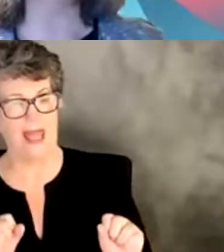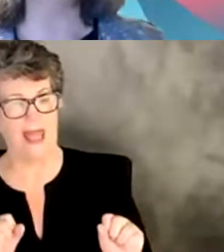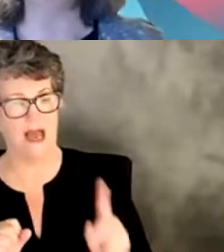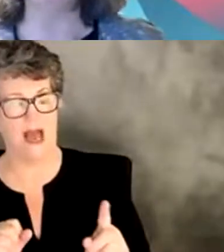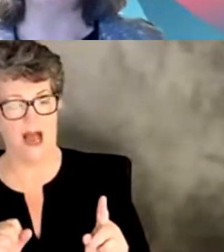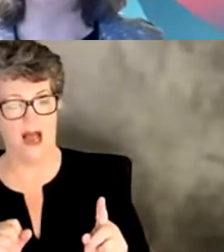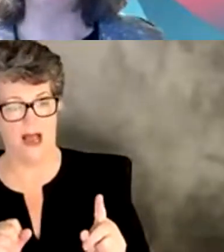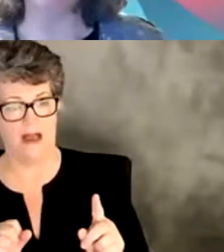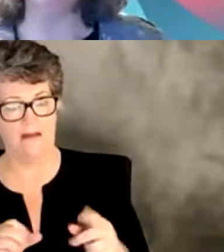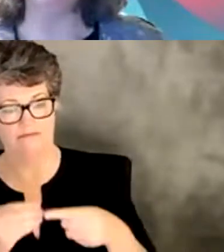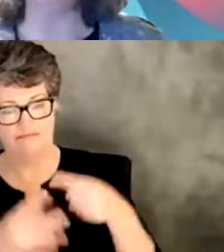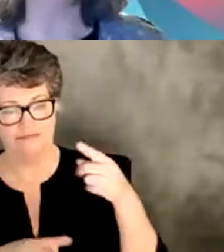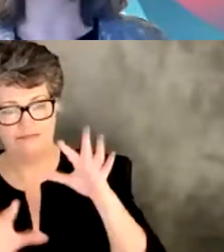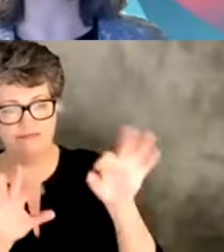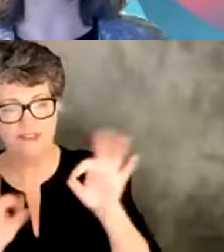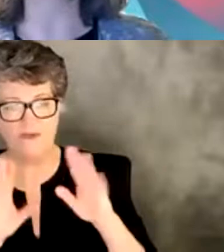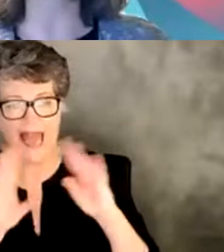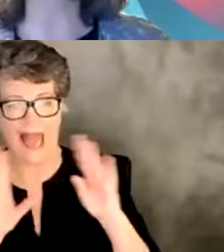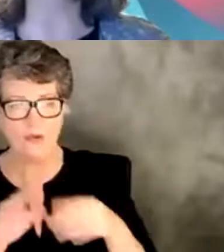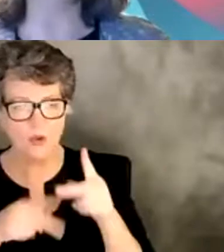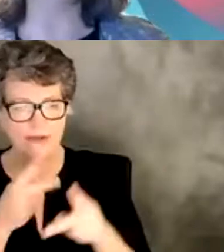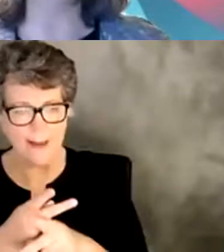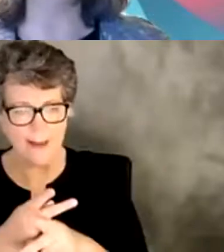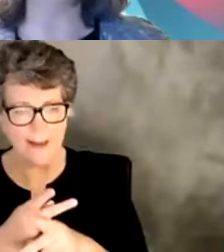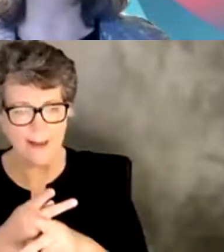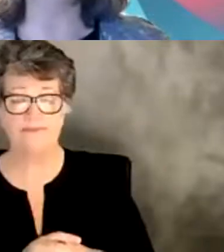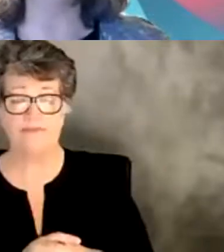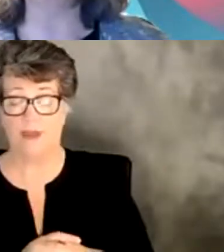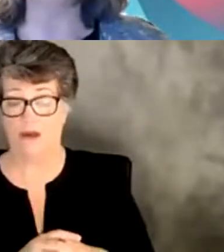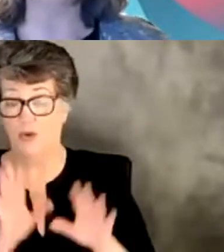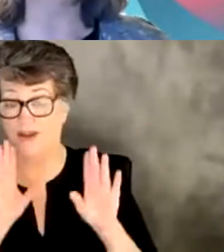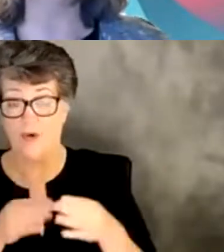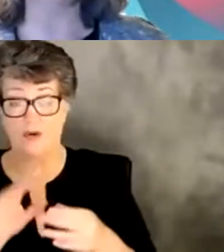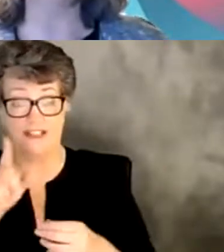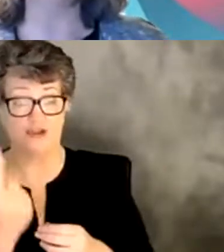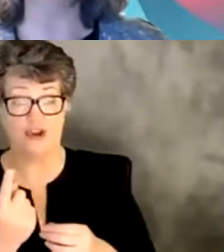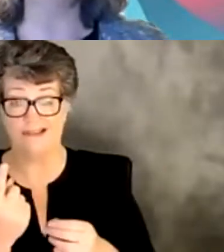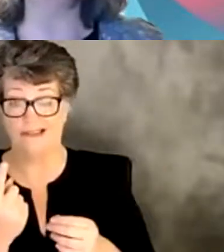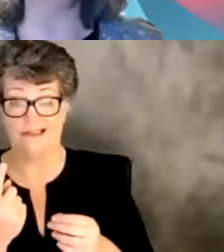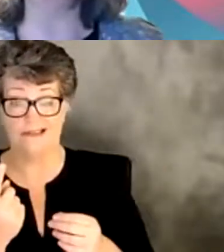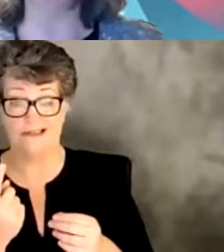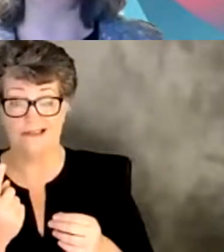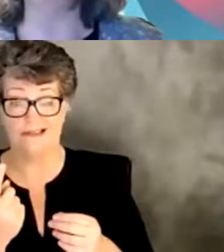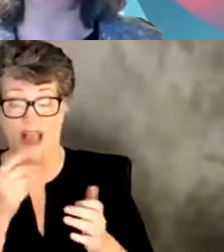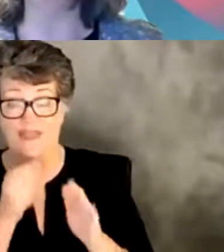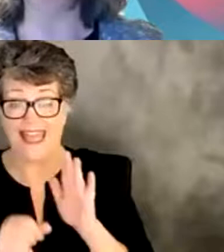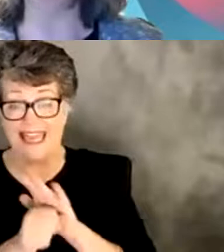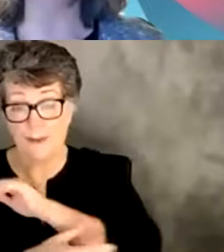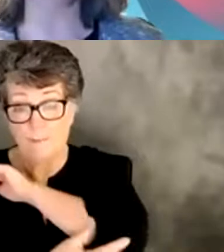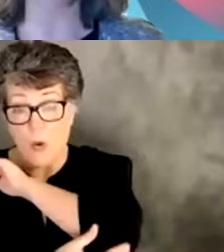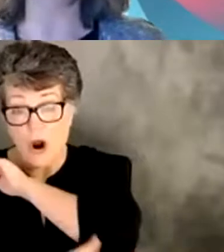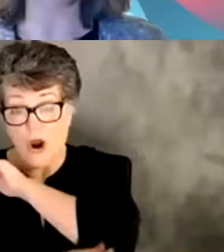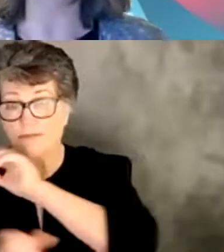drill into different household types. You can focus in just on, if you wanted to just look at the hidden poor, you could do